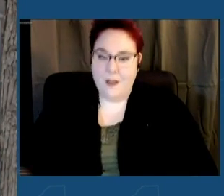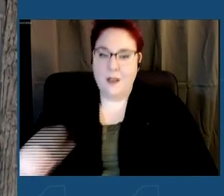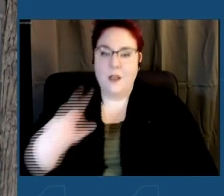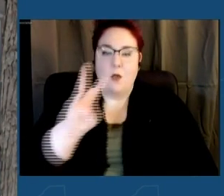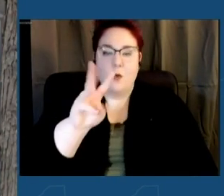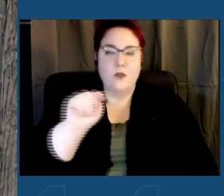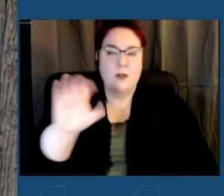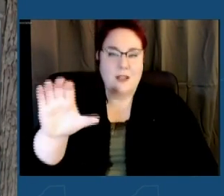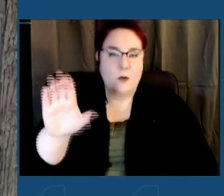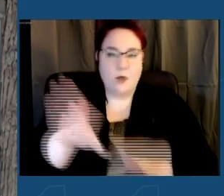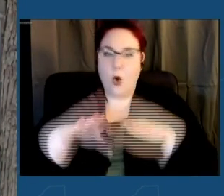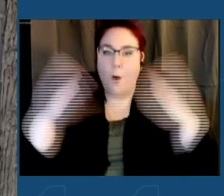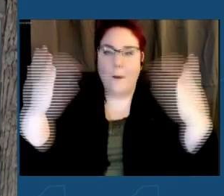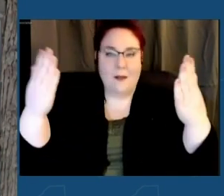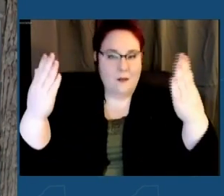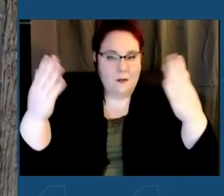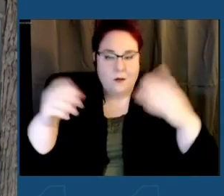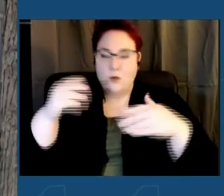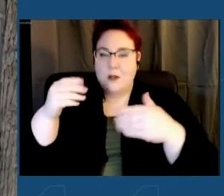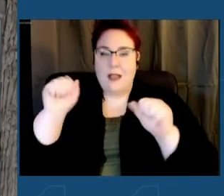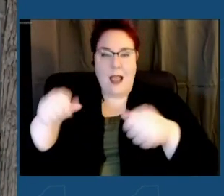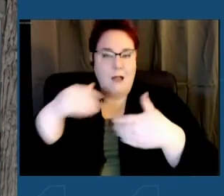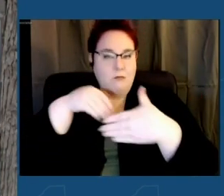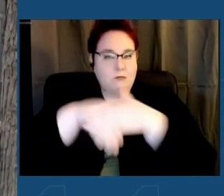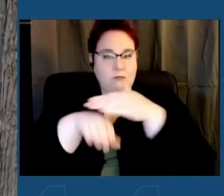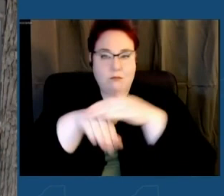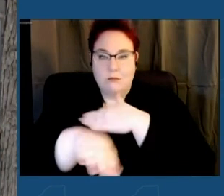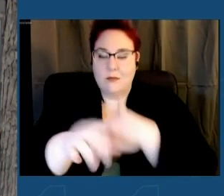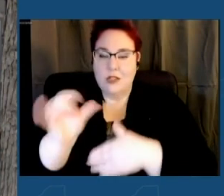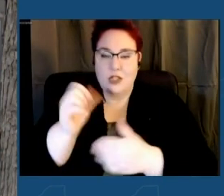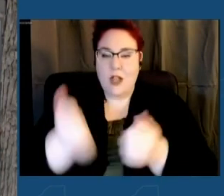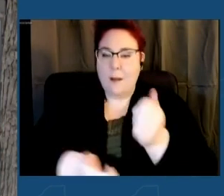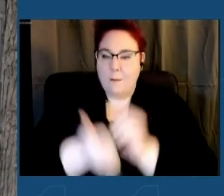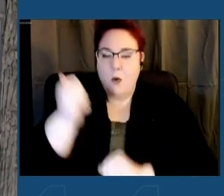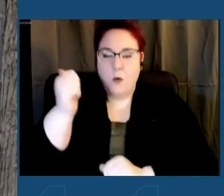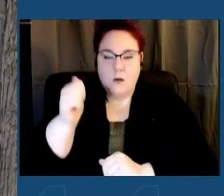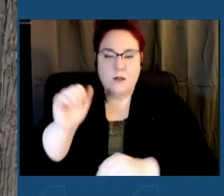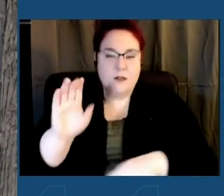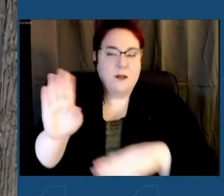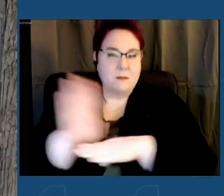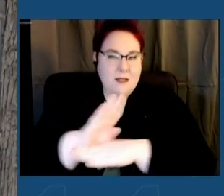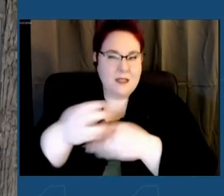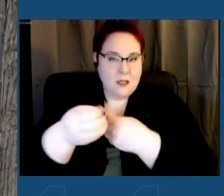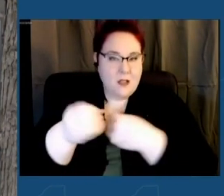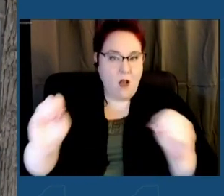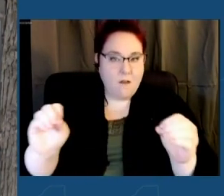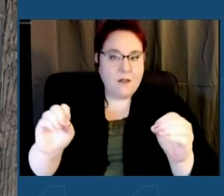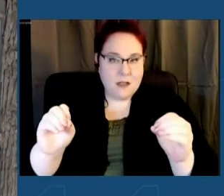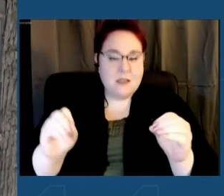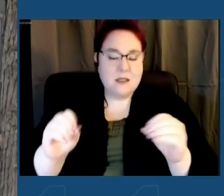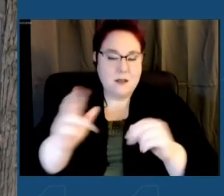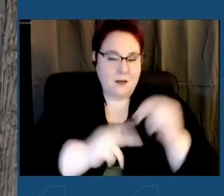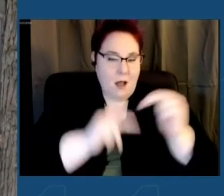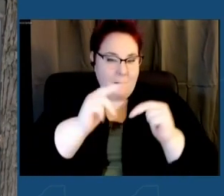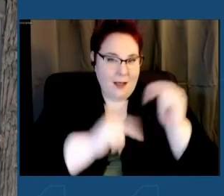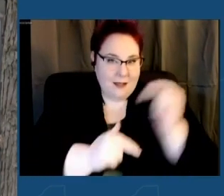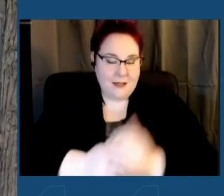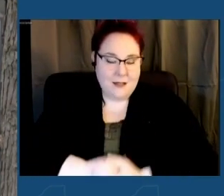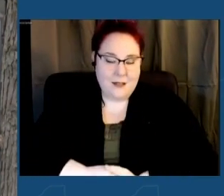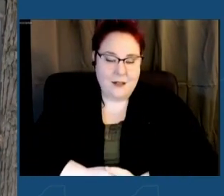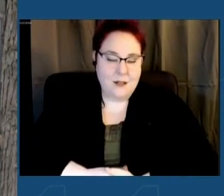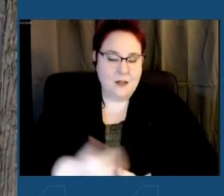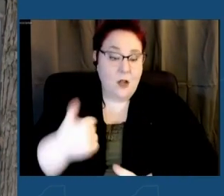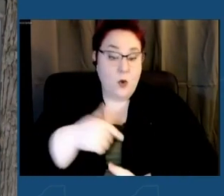and freely accessible, like most commercial office complexes in this city and in this world. We were a free,